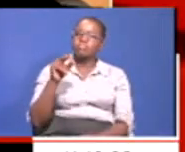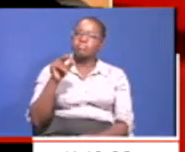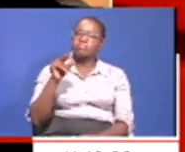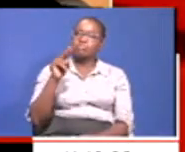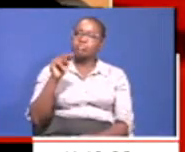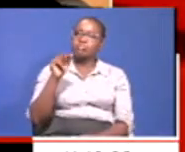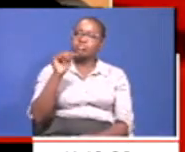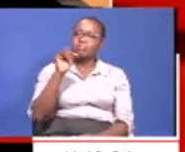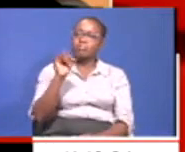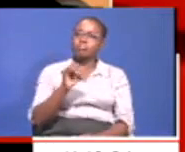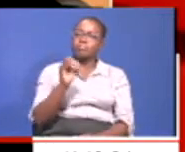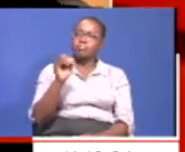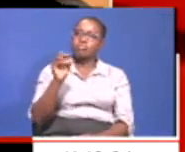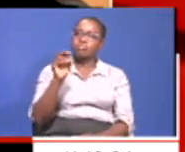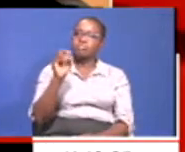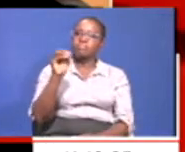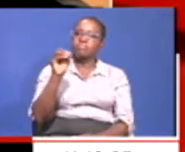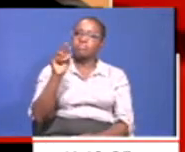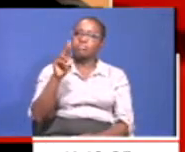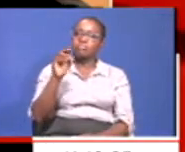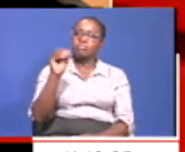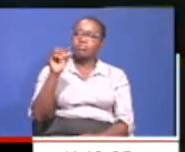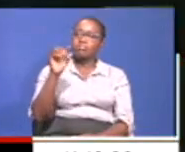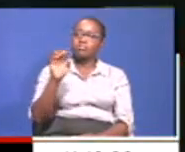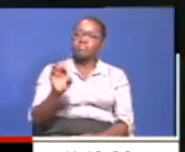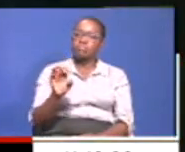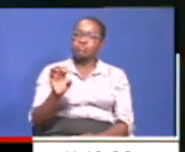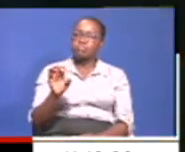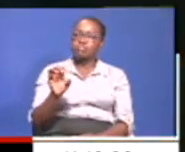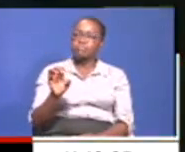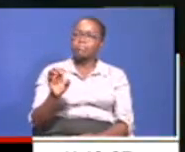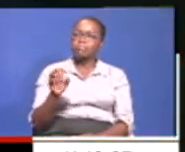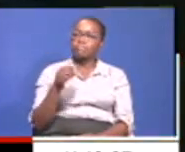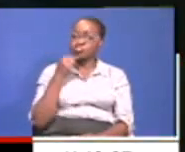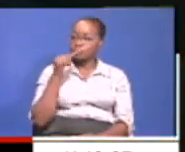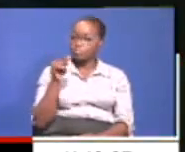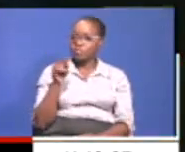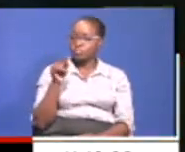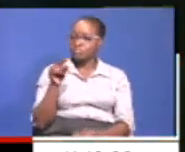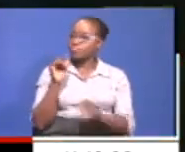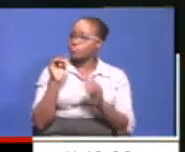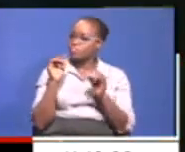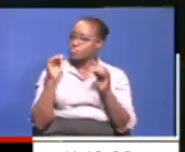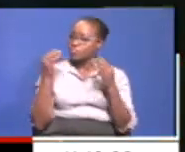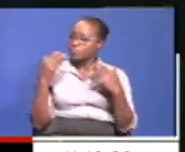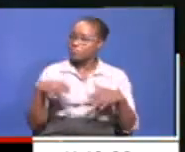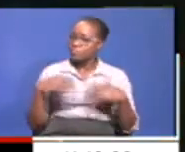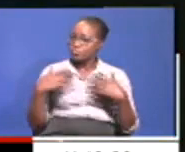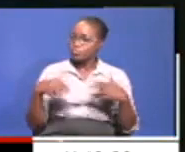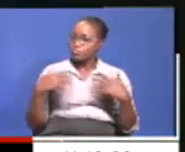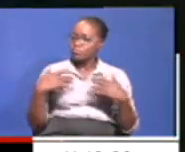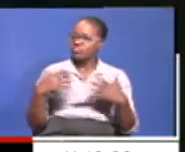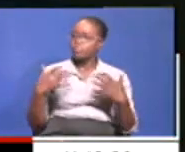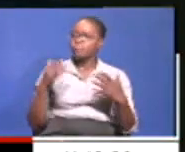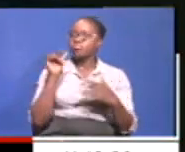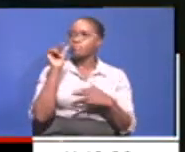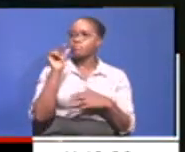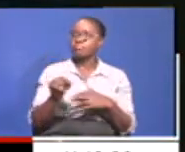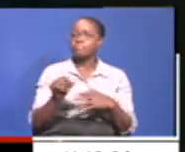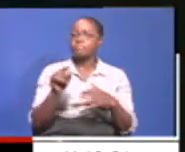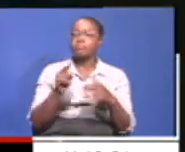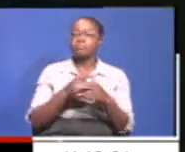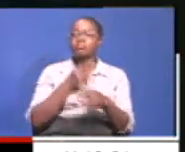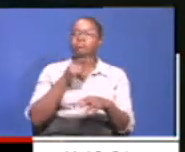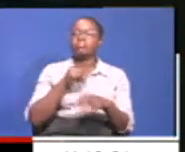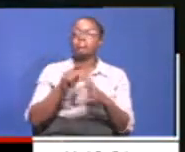he has given to your team. George has been absolutely amazing. So when we first started with the